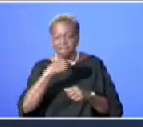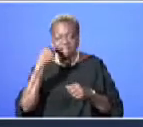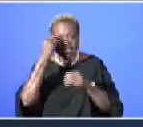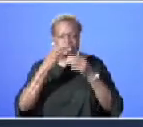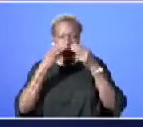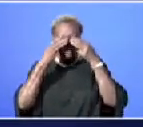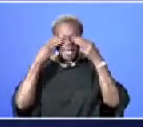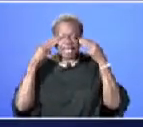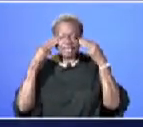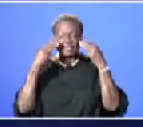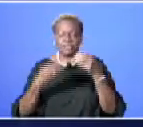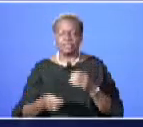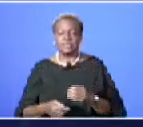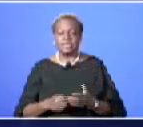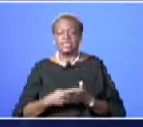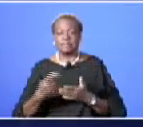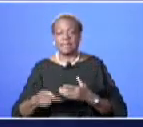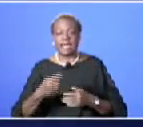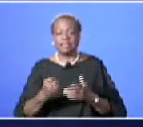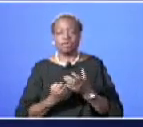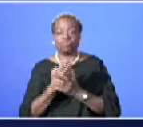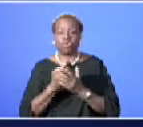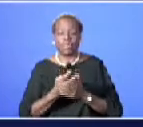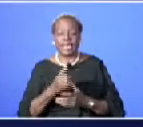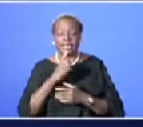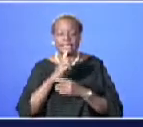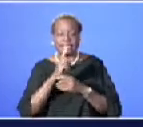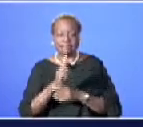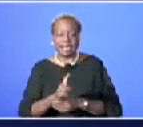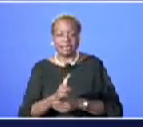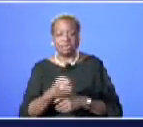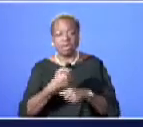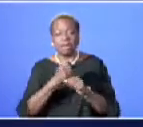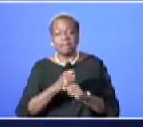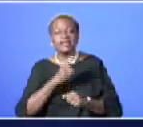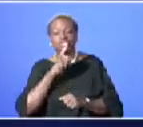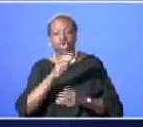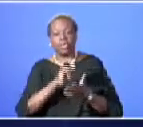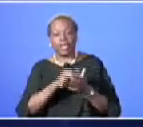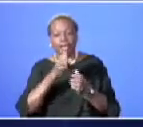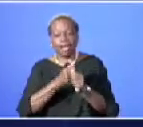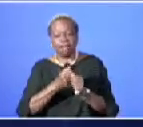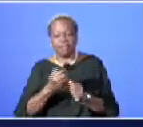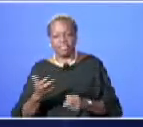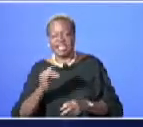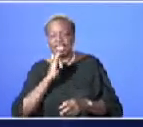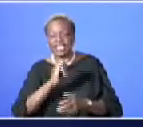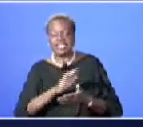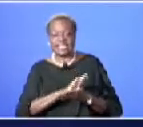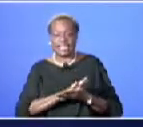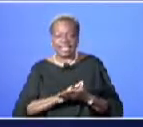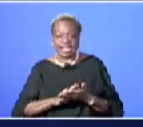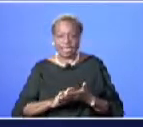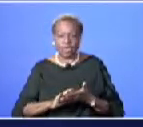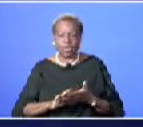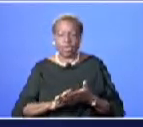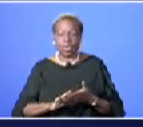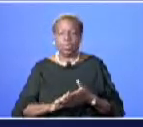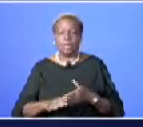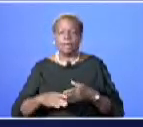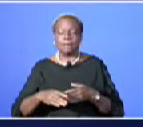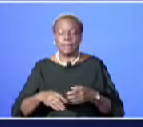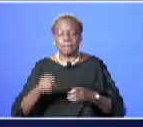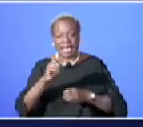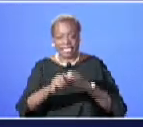growing demand. We're spraying the Lysol, making sure everything's clean. We wear gloves. We package the mask in plastic